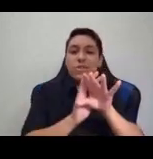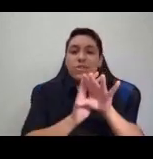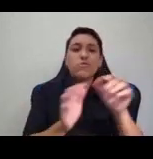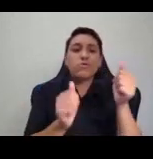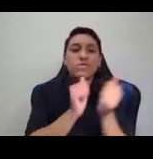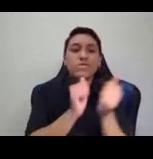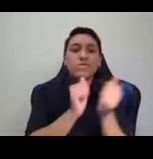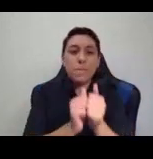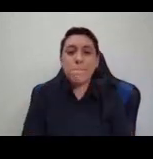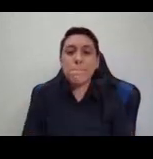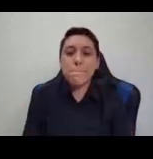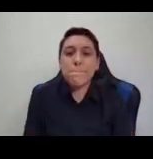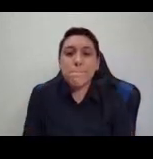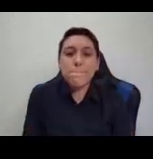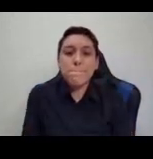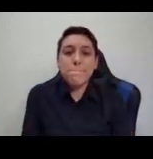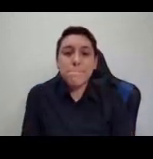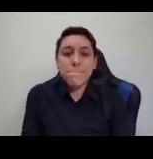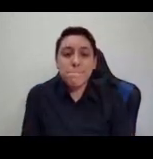minute.